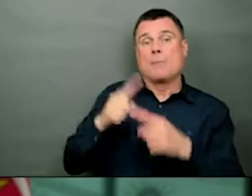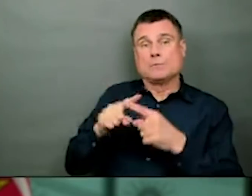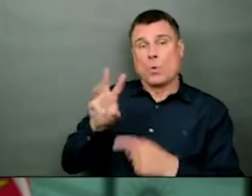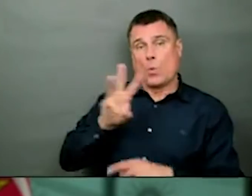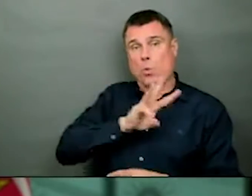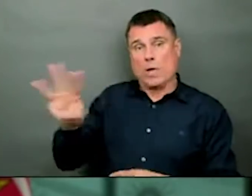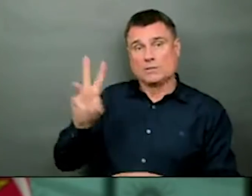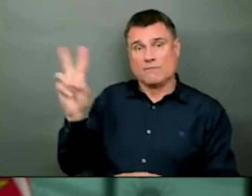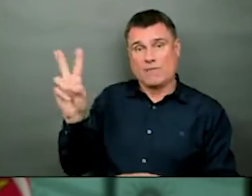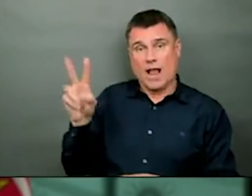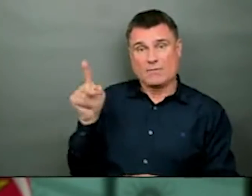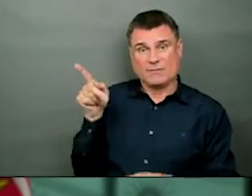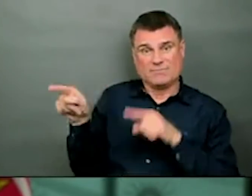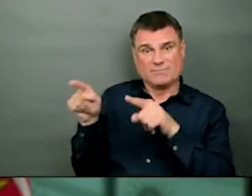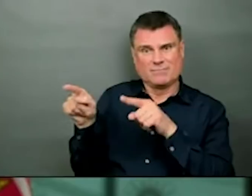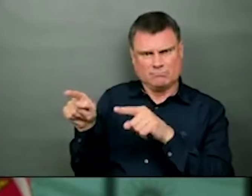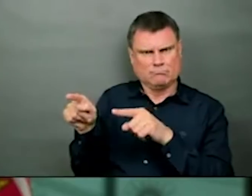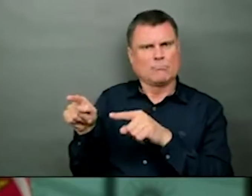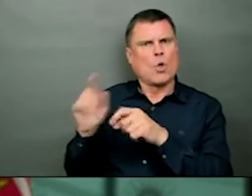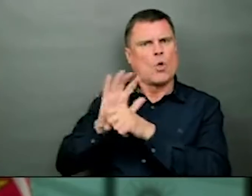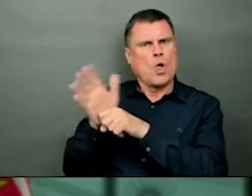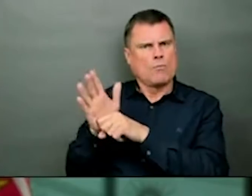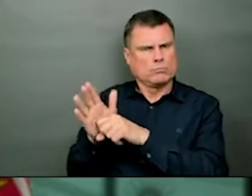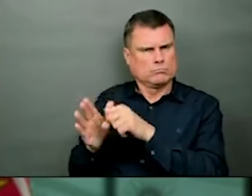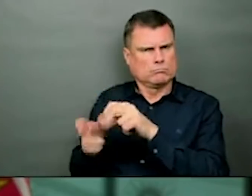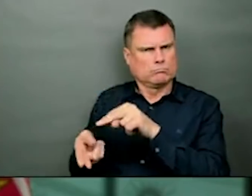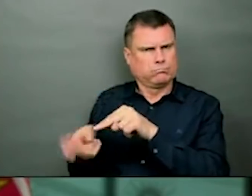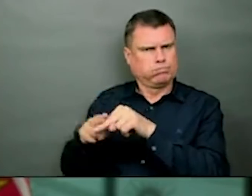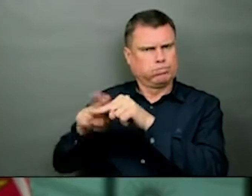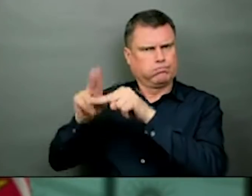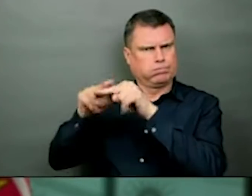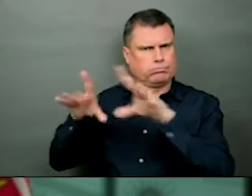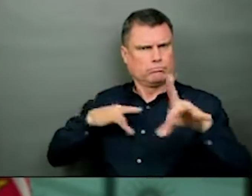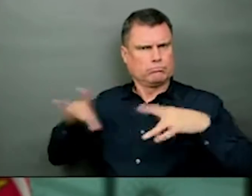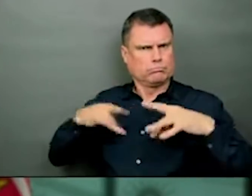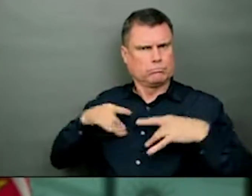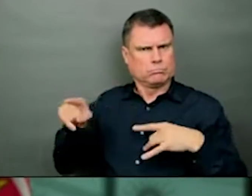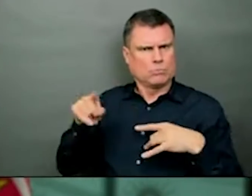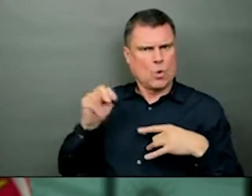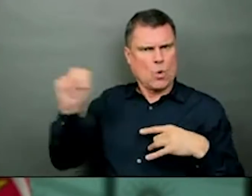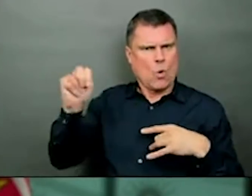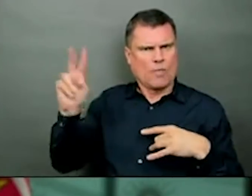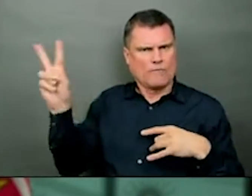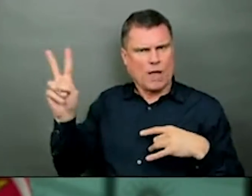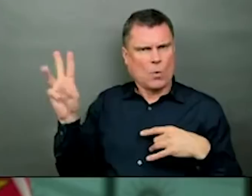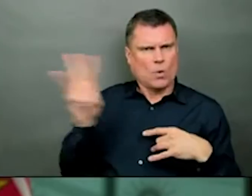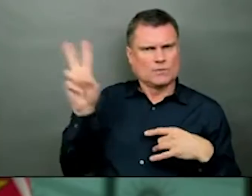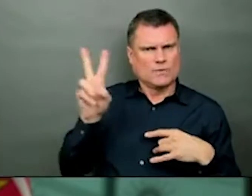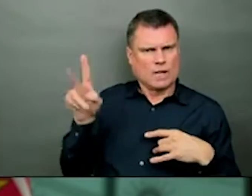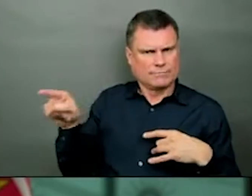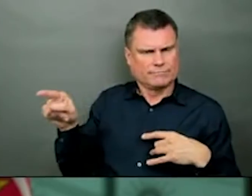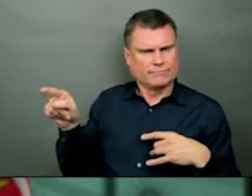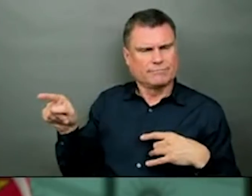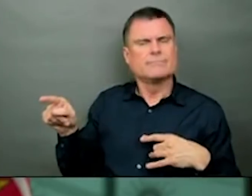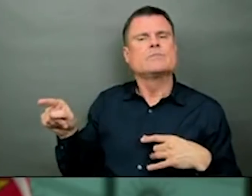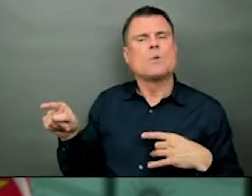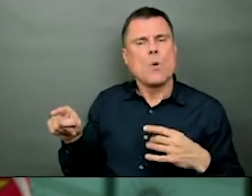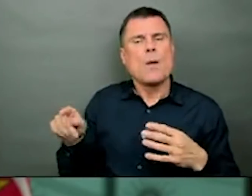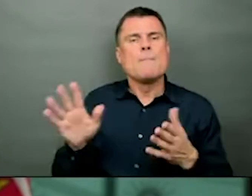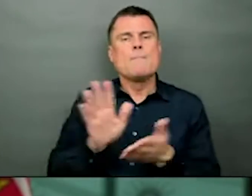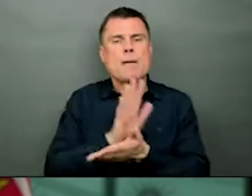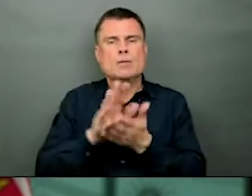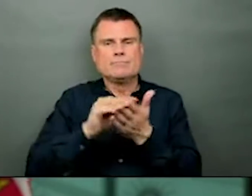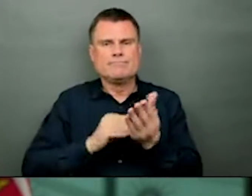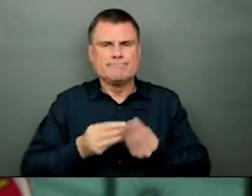Vancouver. There have been a lot of notices that have gone out to schools warning of exposures. So families with